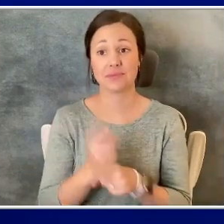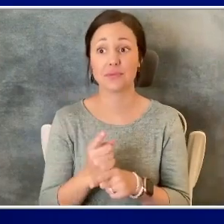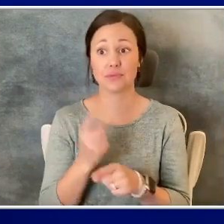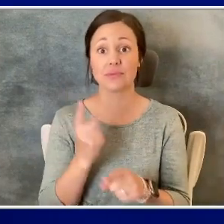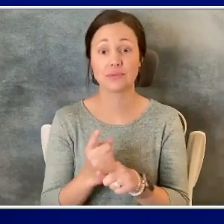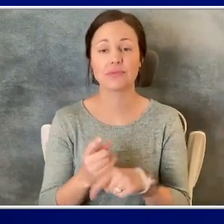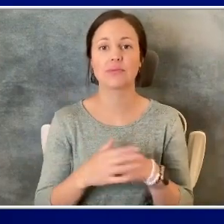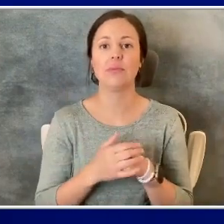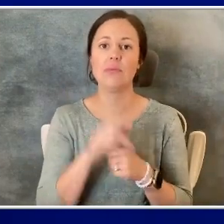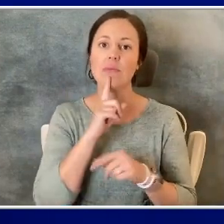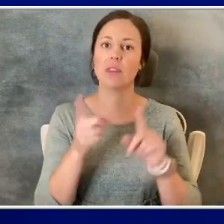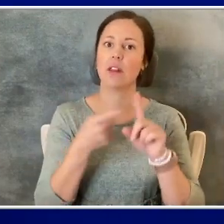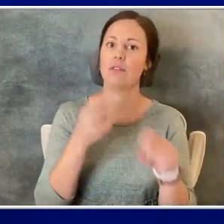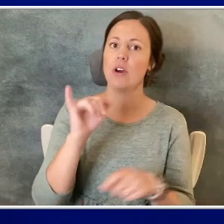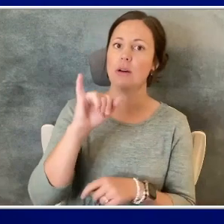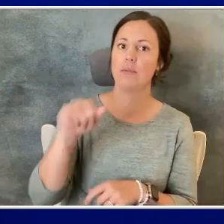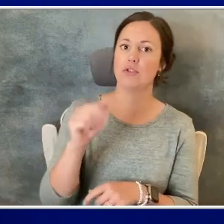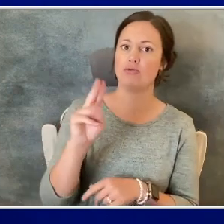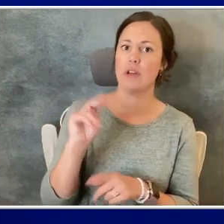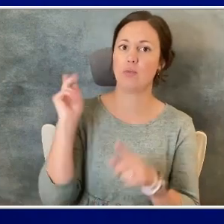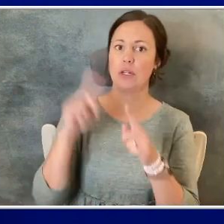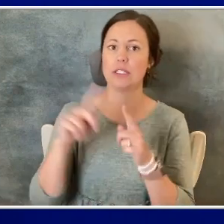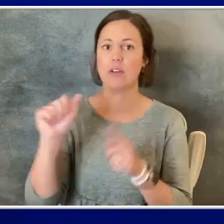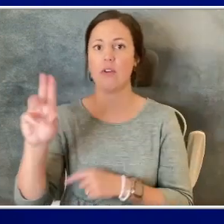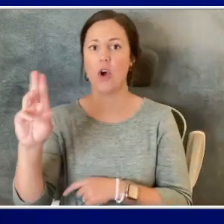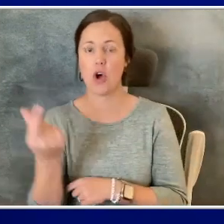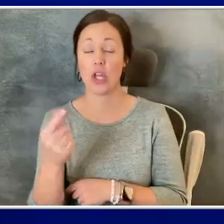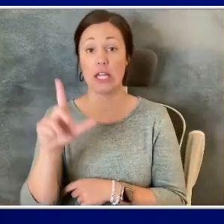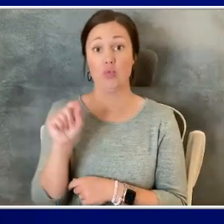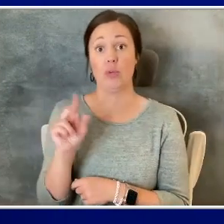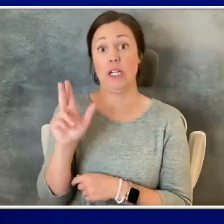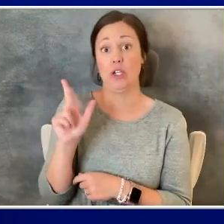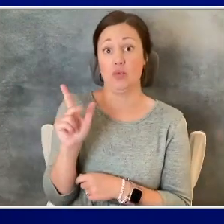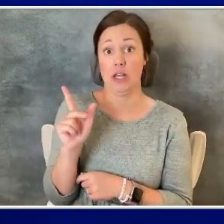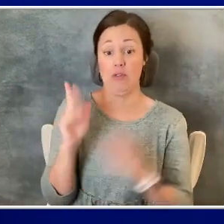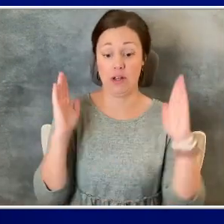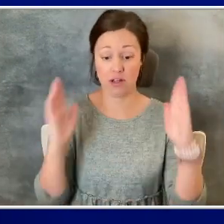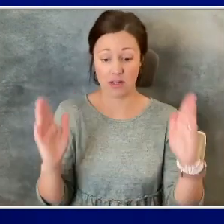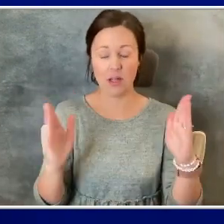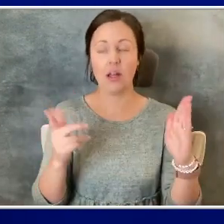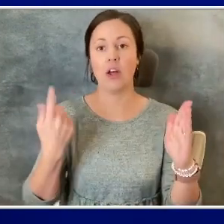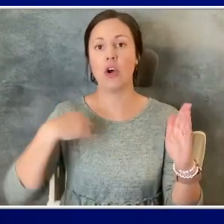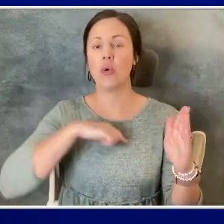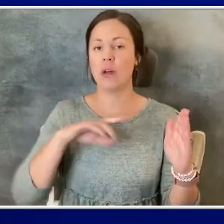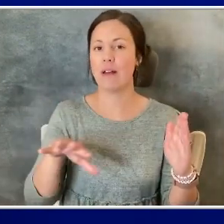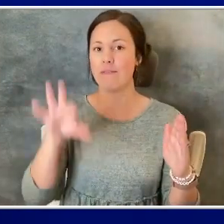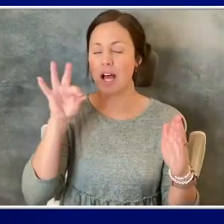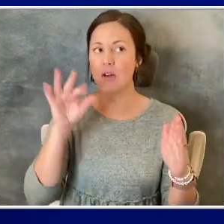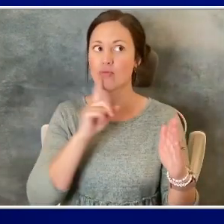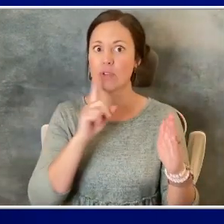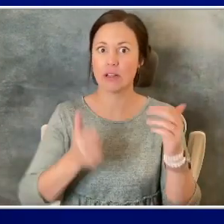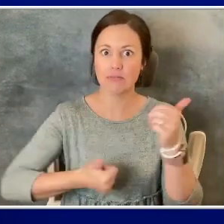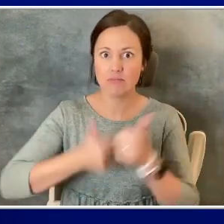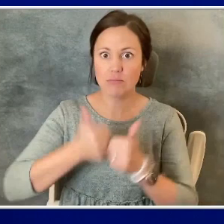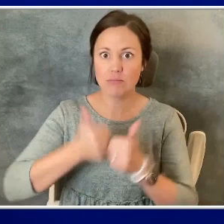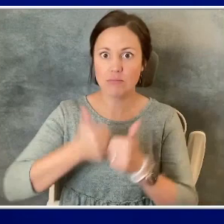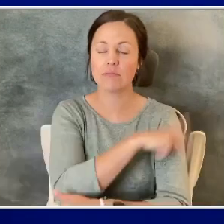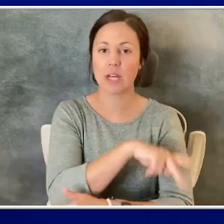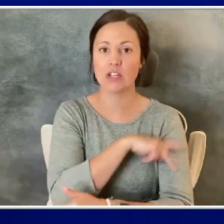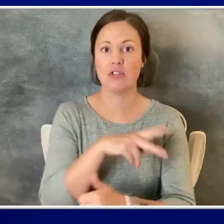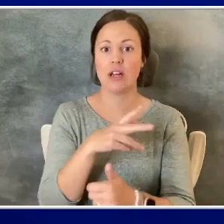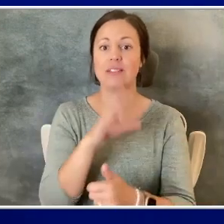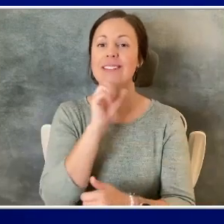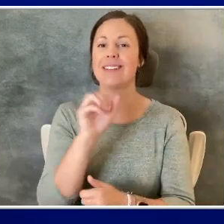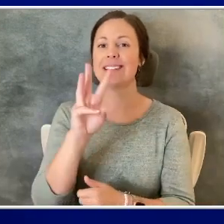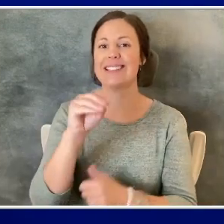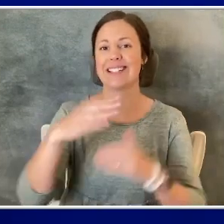from January to August of 2023 found that the vast majority of patients were 60 and over, and